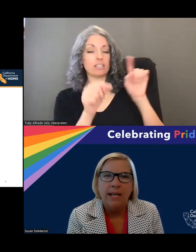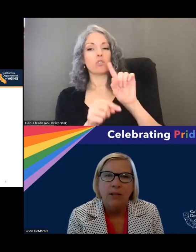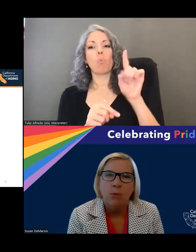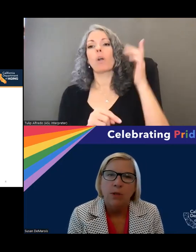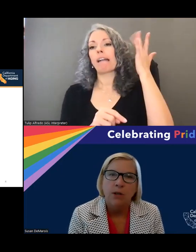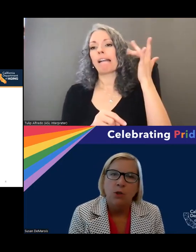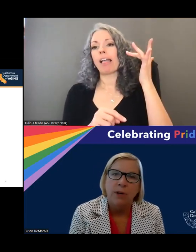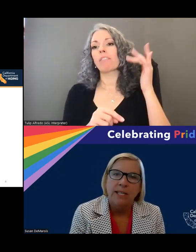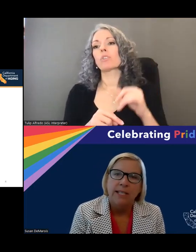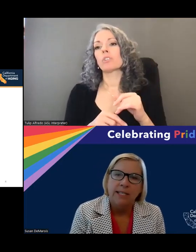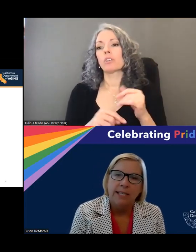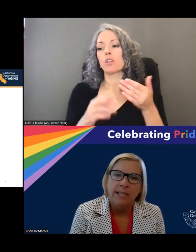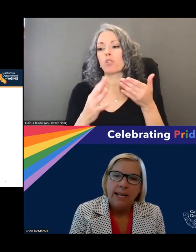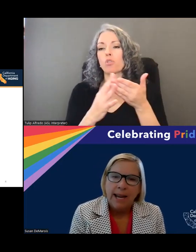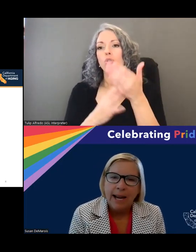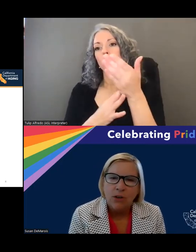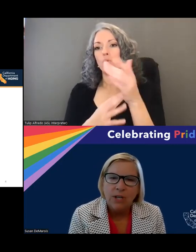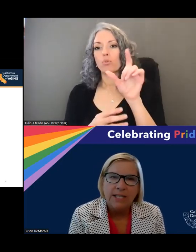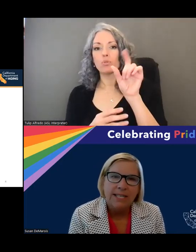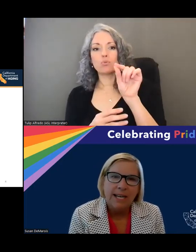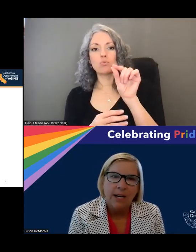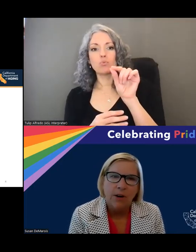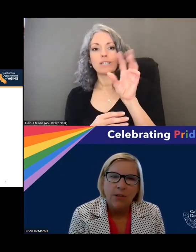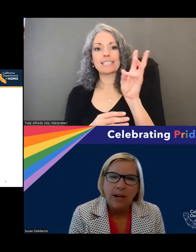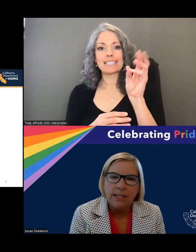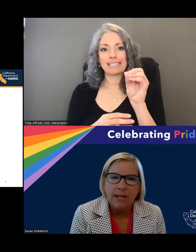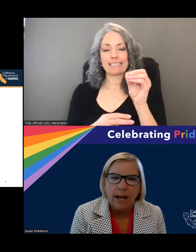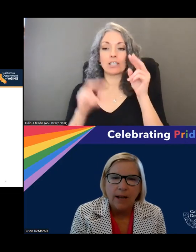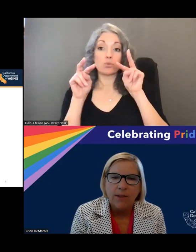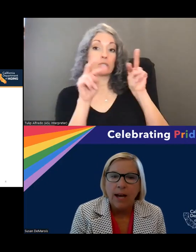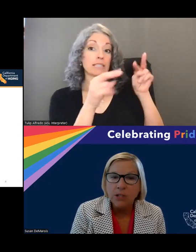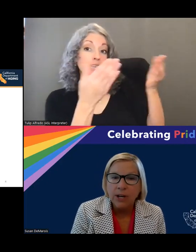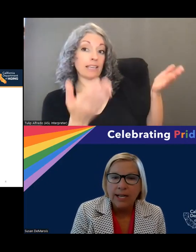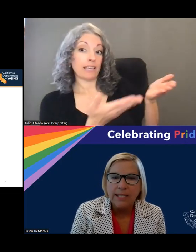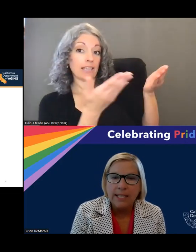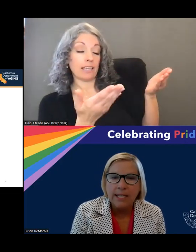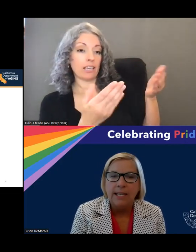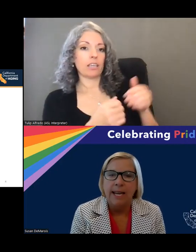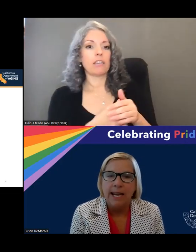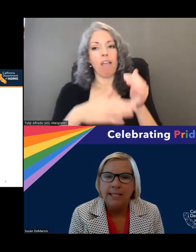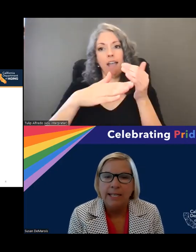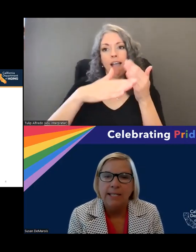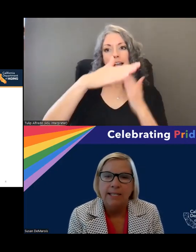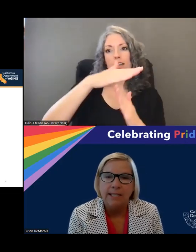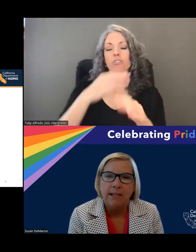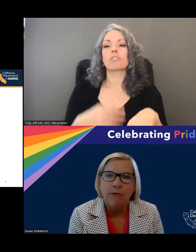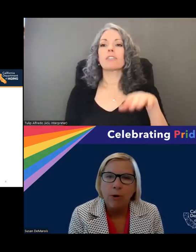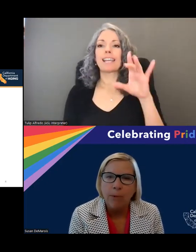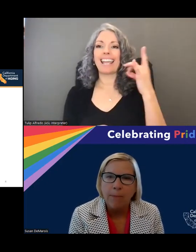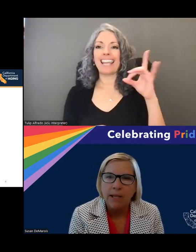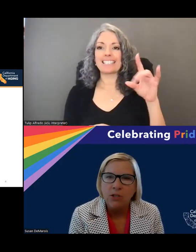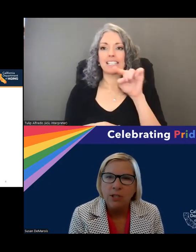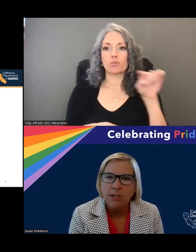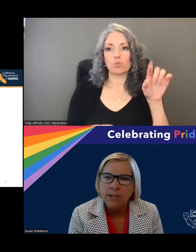California is headed through the year 2060. And you can see here that the under 18 and the 18 to